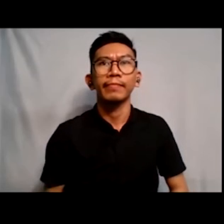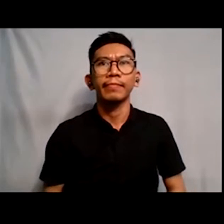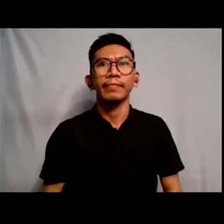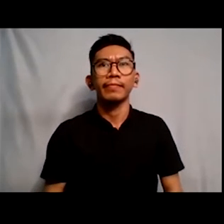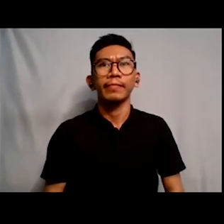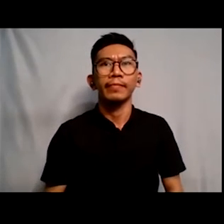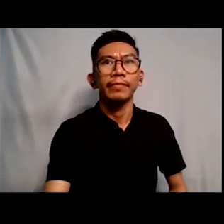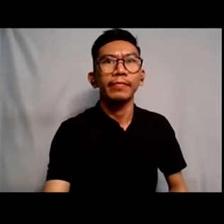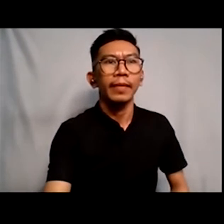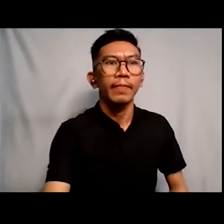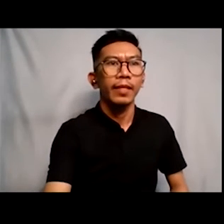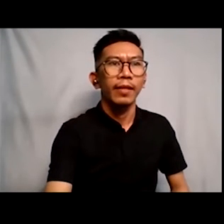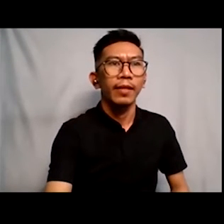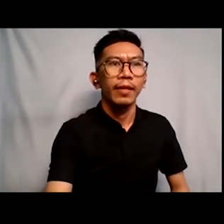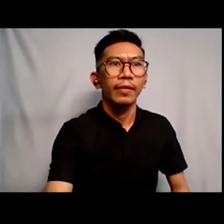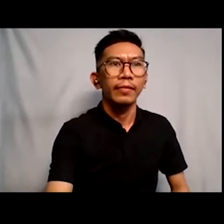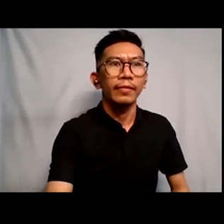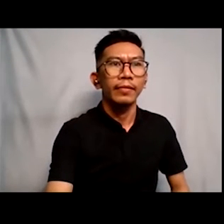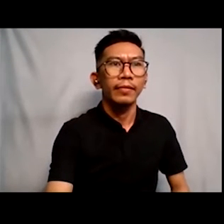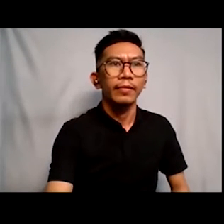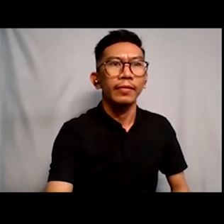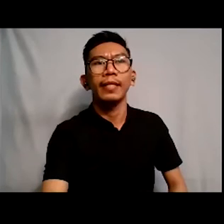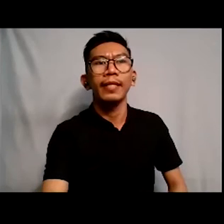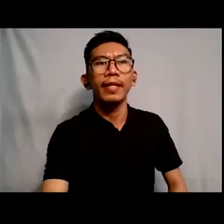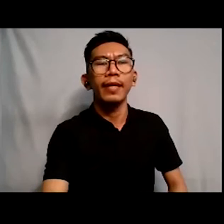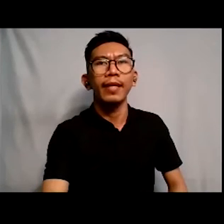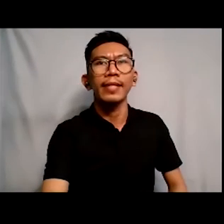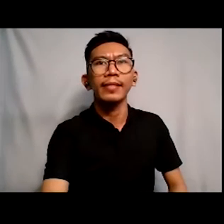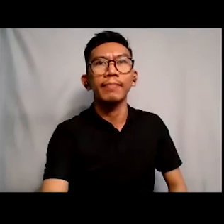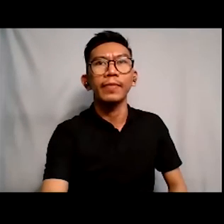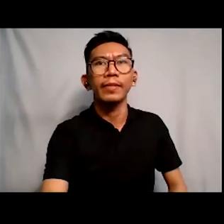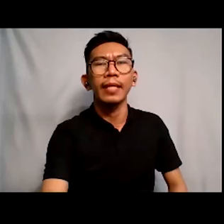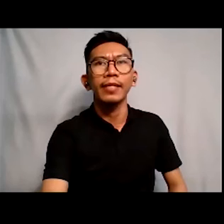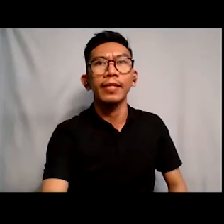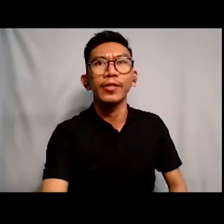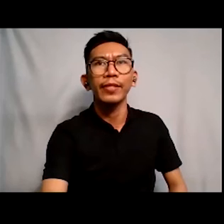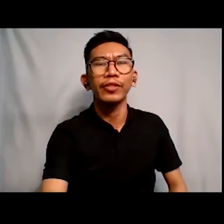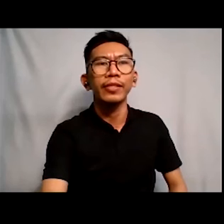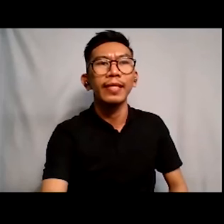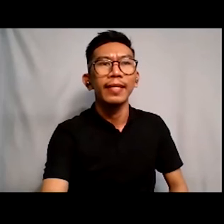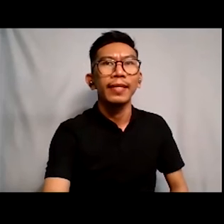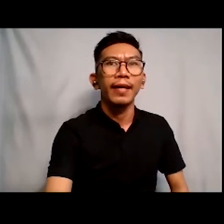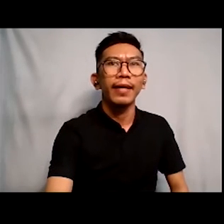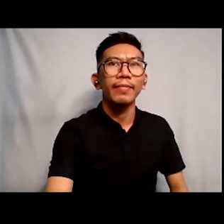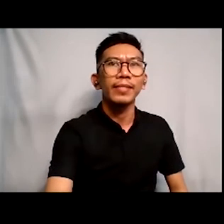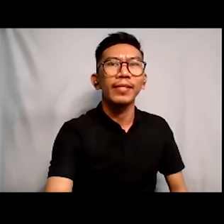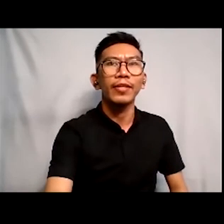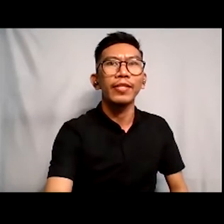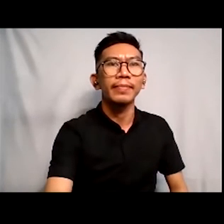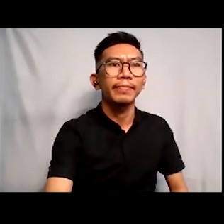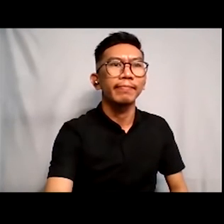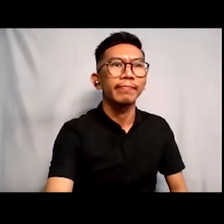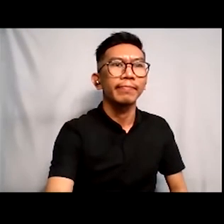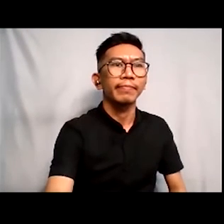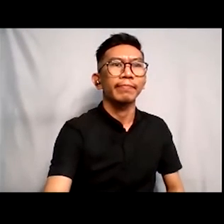Say again? Please repeat the last. Yeah. The Sentence. last sentence you mentioned, I missed it.